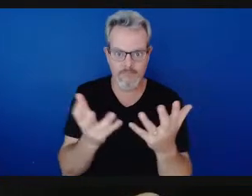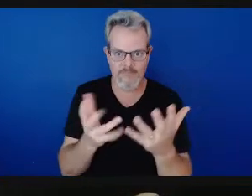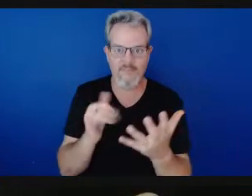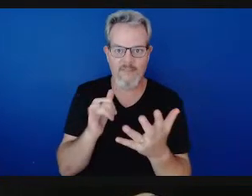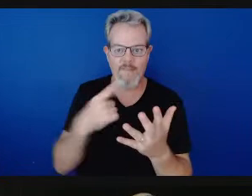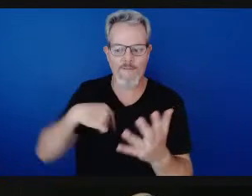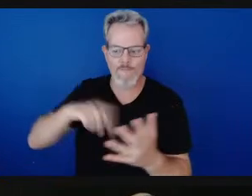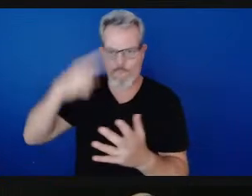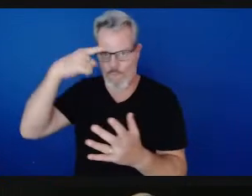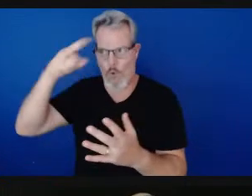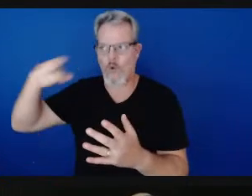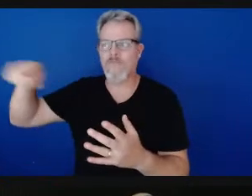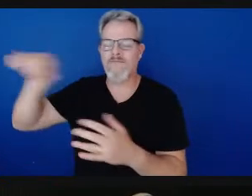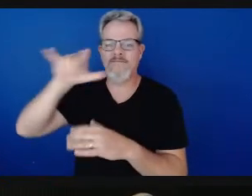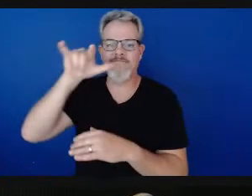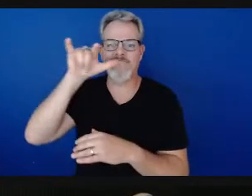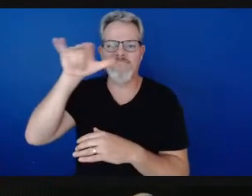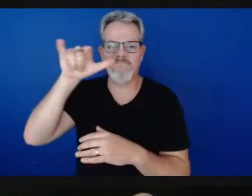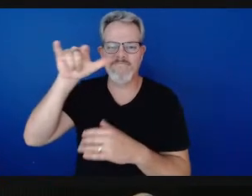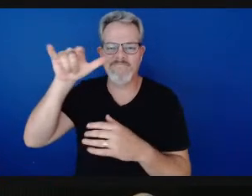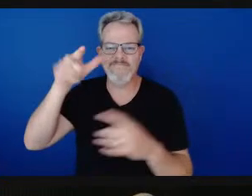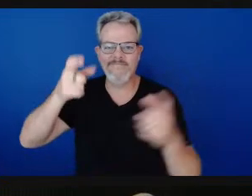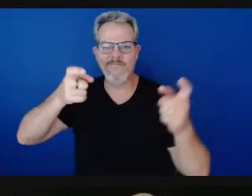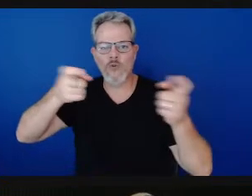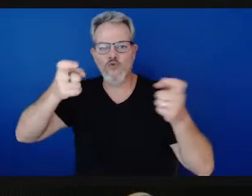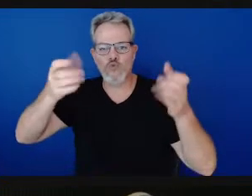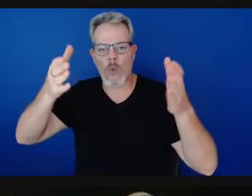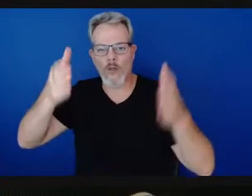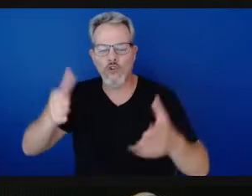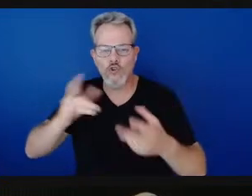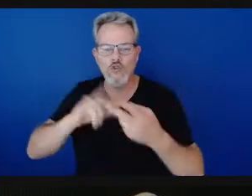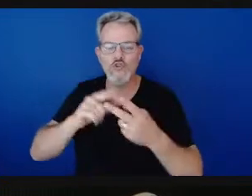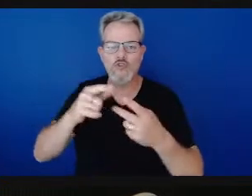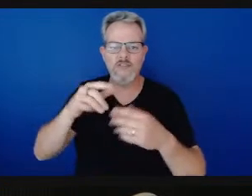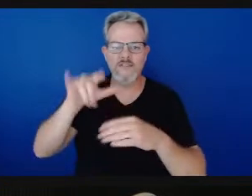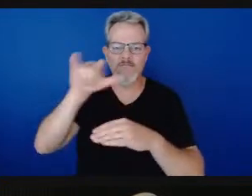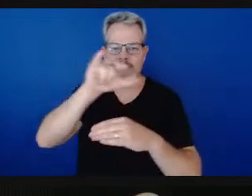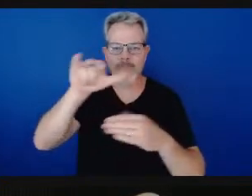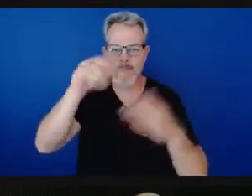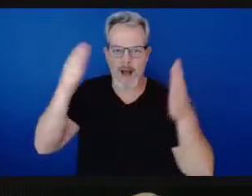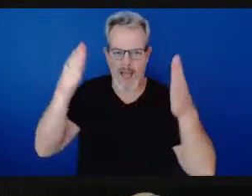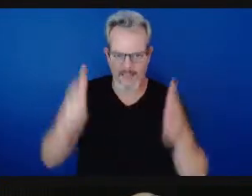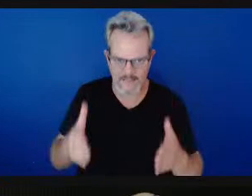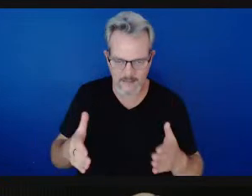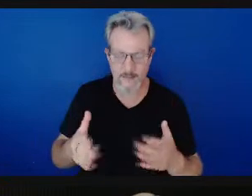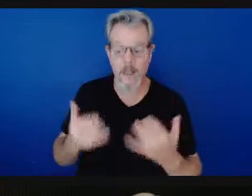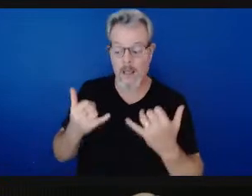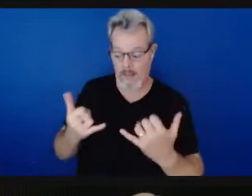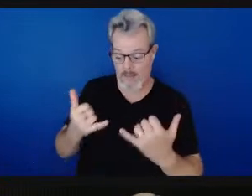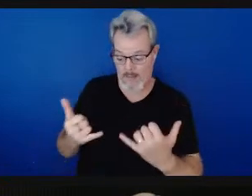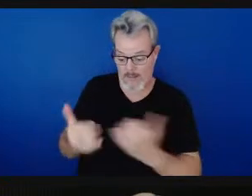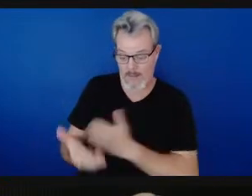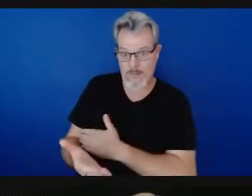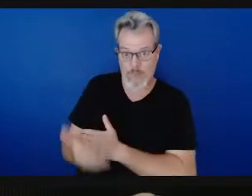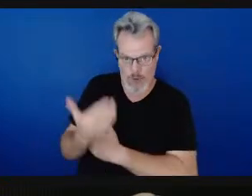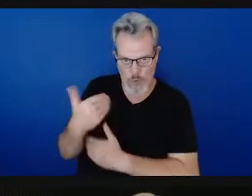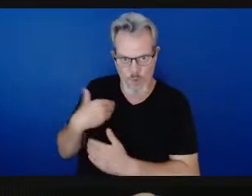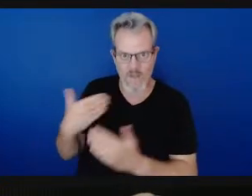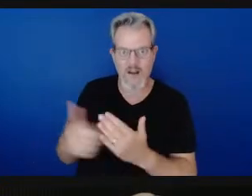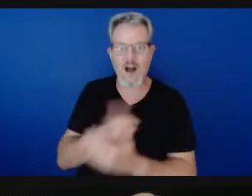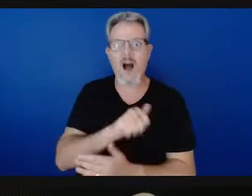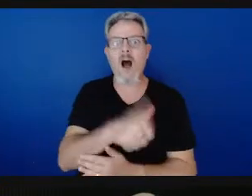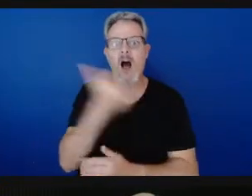managers and aircraft controllers as well. We do have an update from this morning as well that was put out just before 9